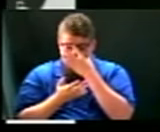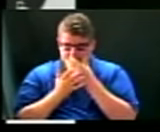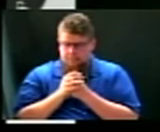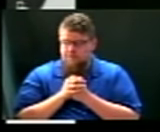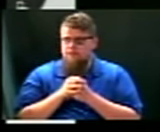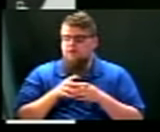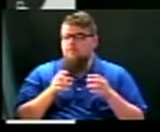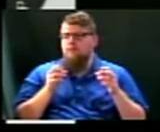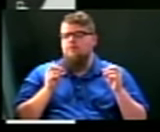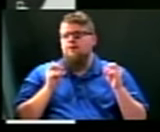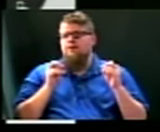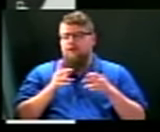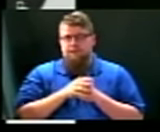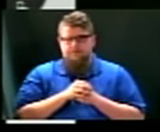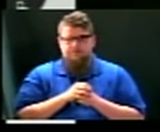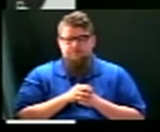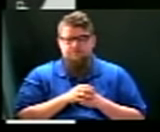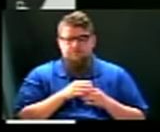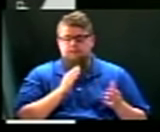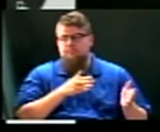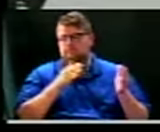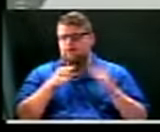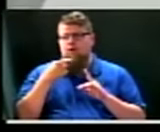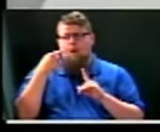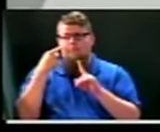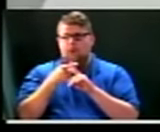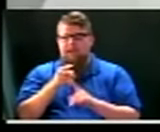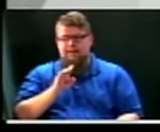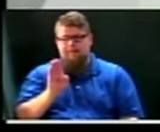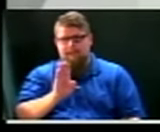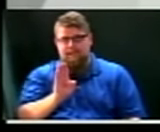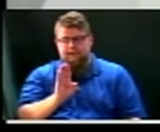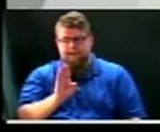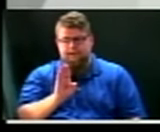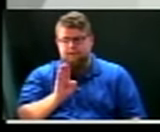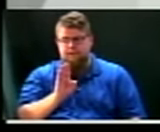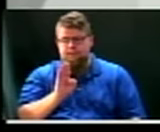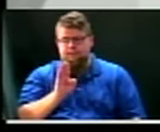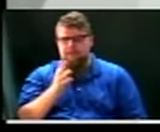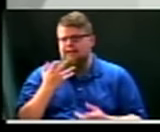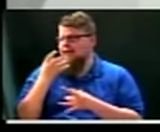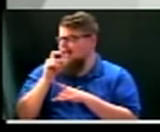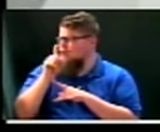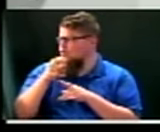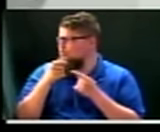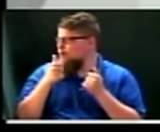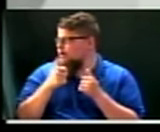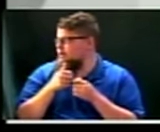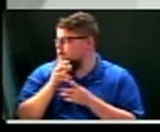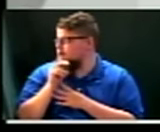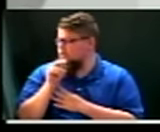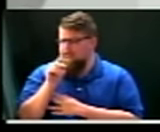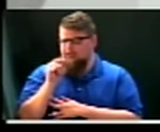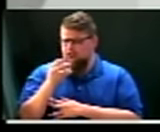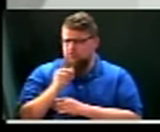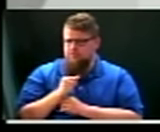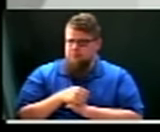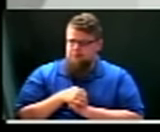Okay. Then let's go to point B, please. Can I just ask you really quickly, Natasha? Yeah.